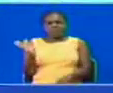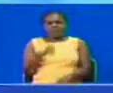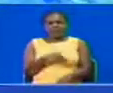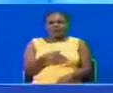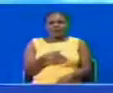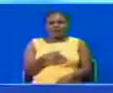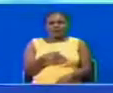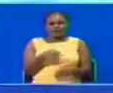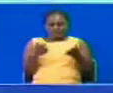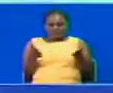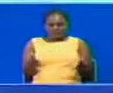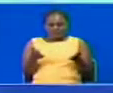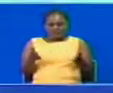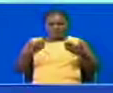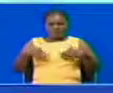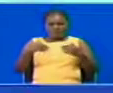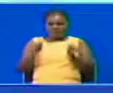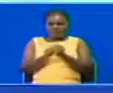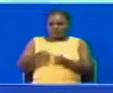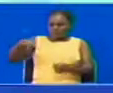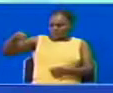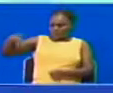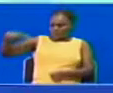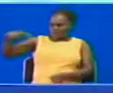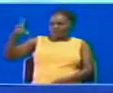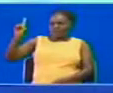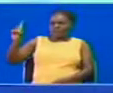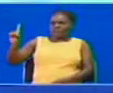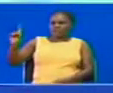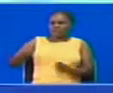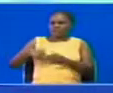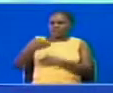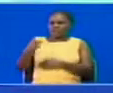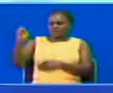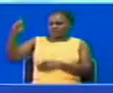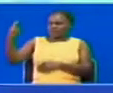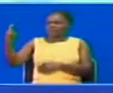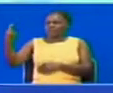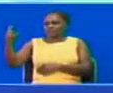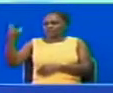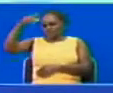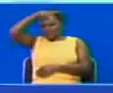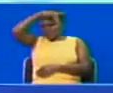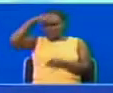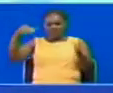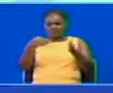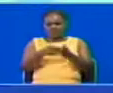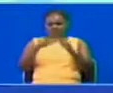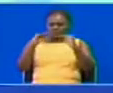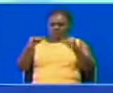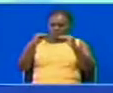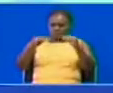to this effect, those with PhDs after executive degrees are to be barred from teaching in